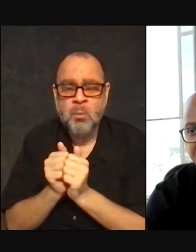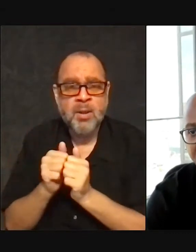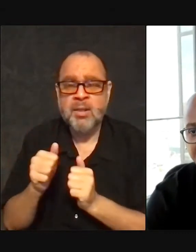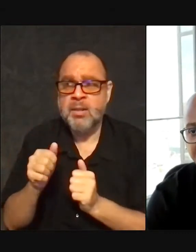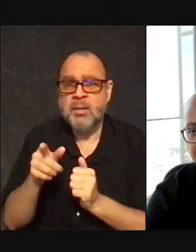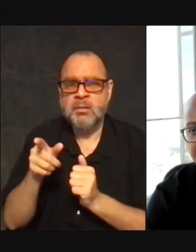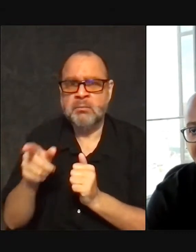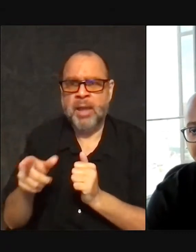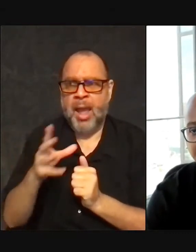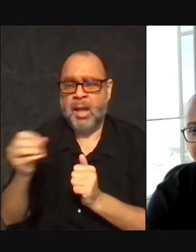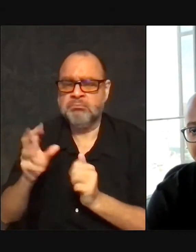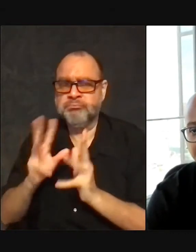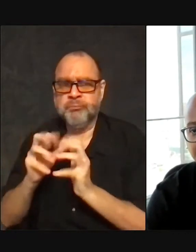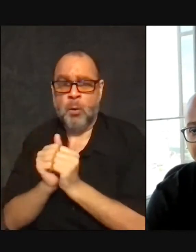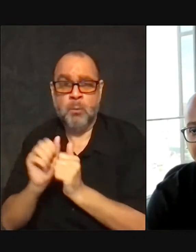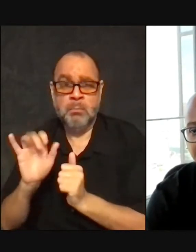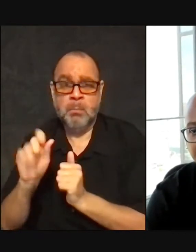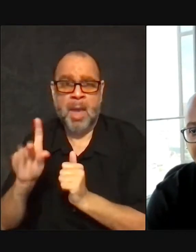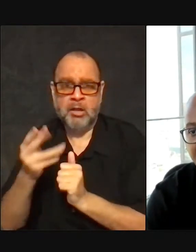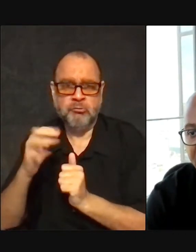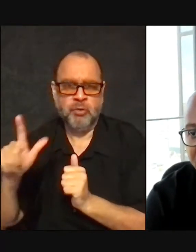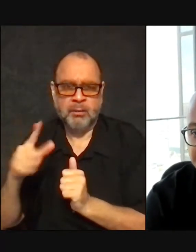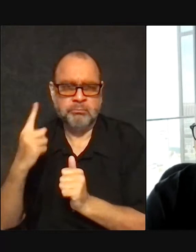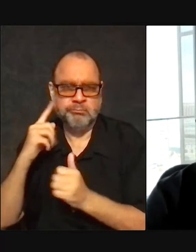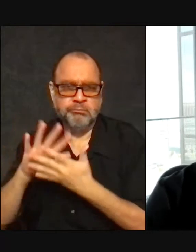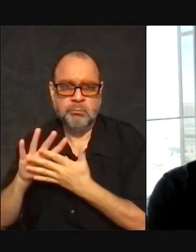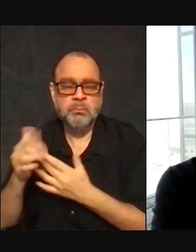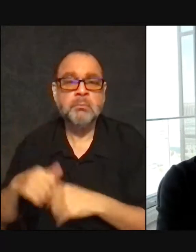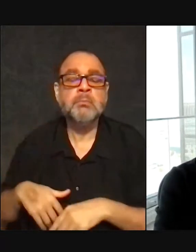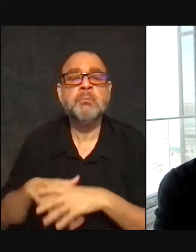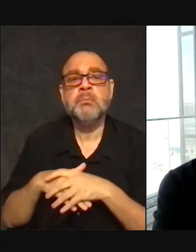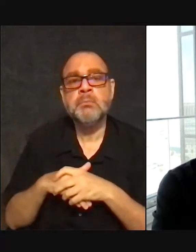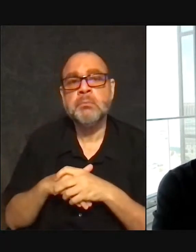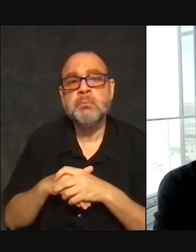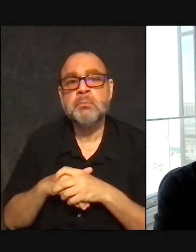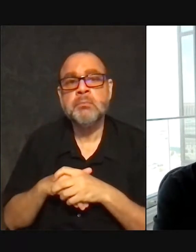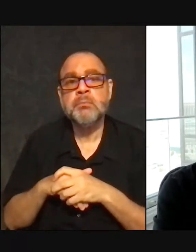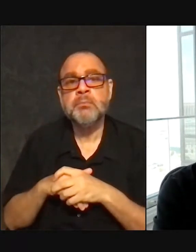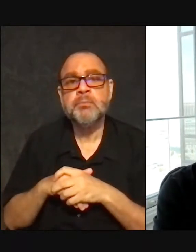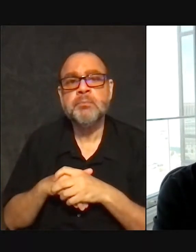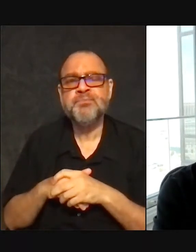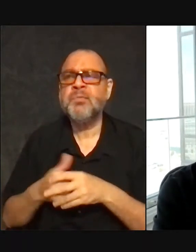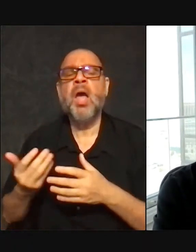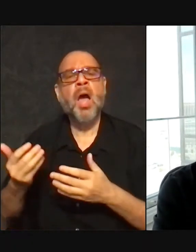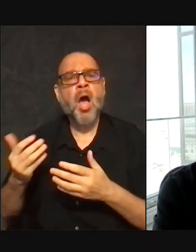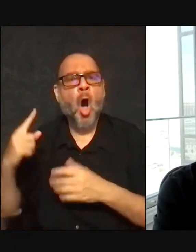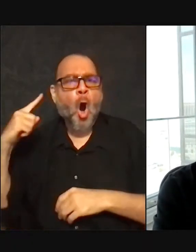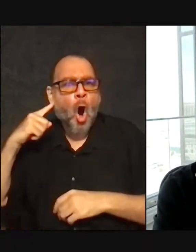as well. How do you see, audio rooms going from here? Like in terms of